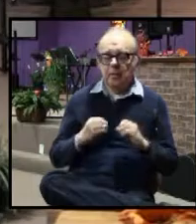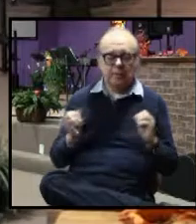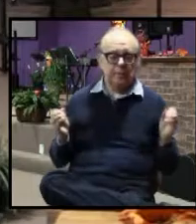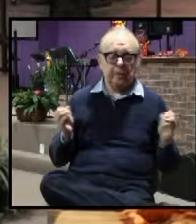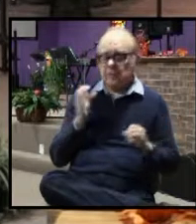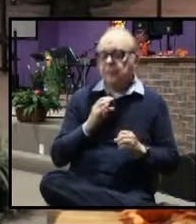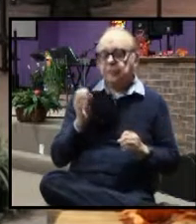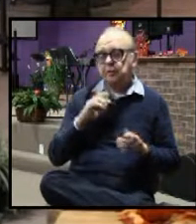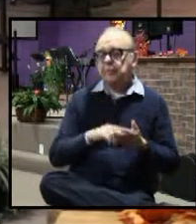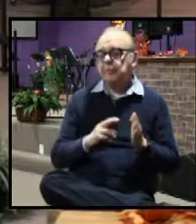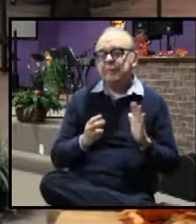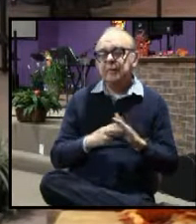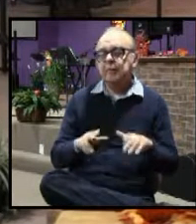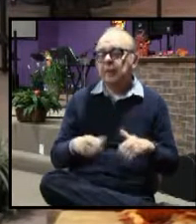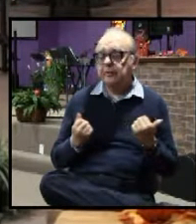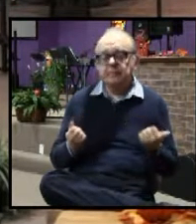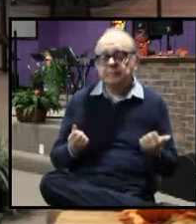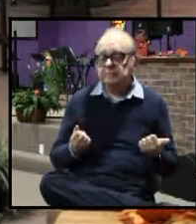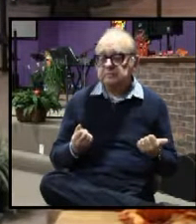I no longer want to search for any.